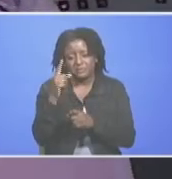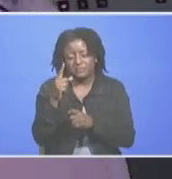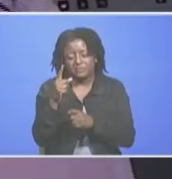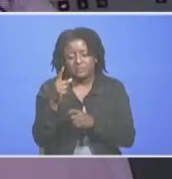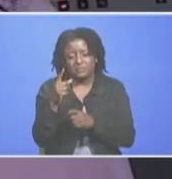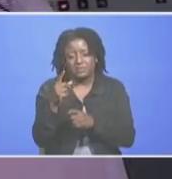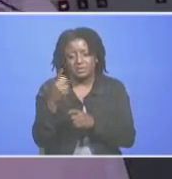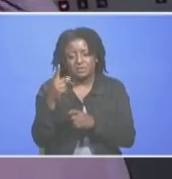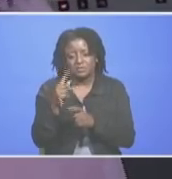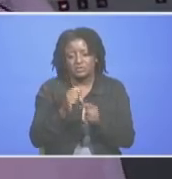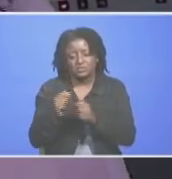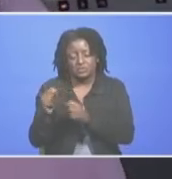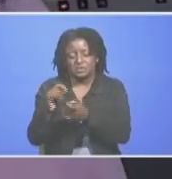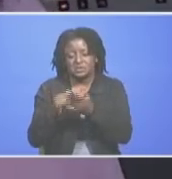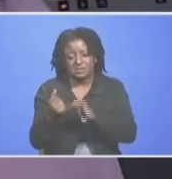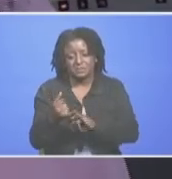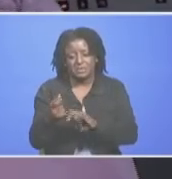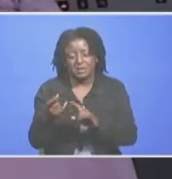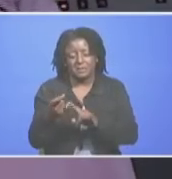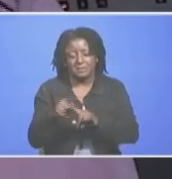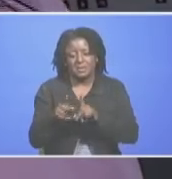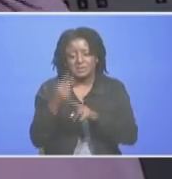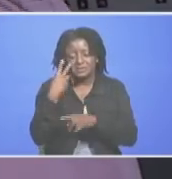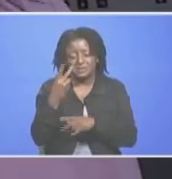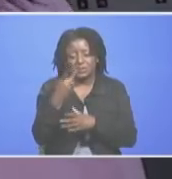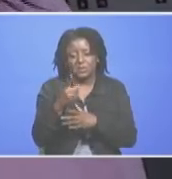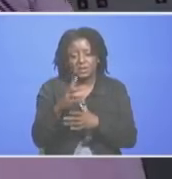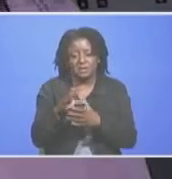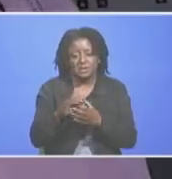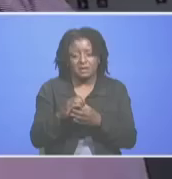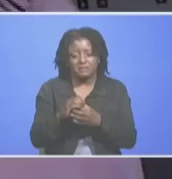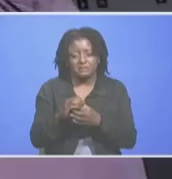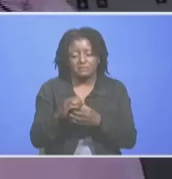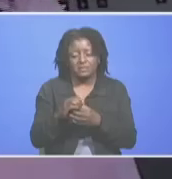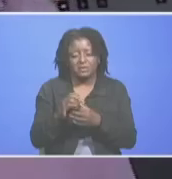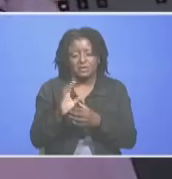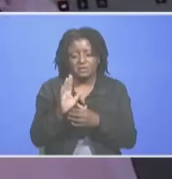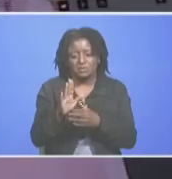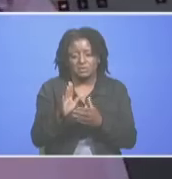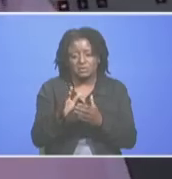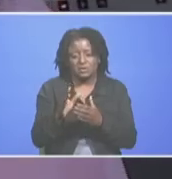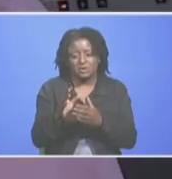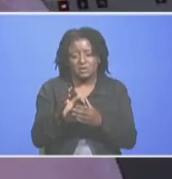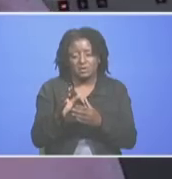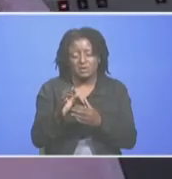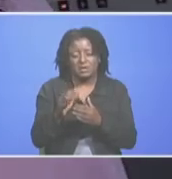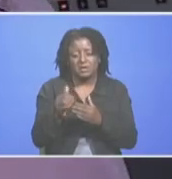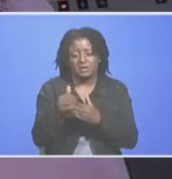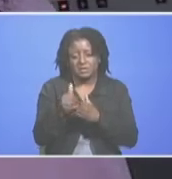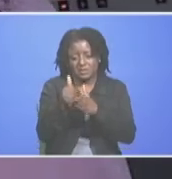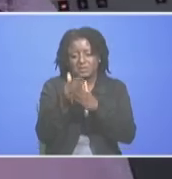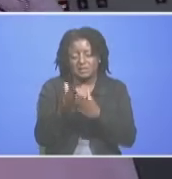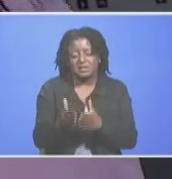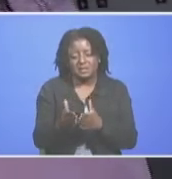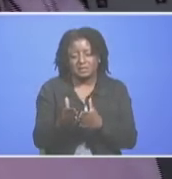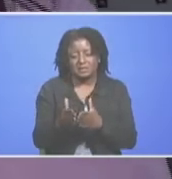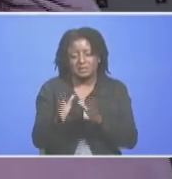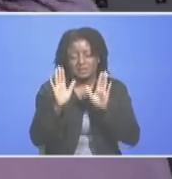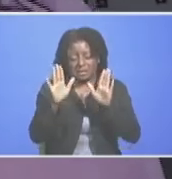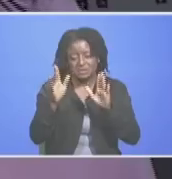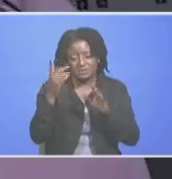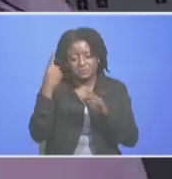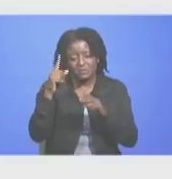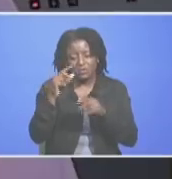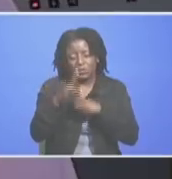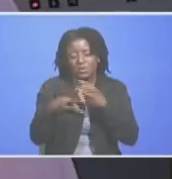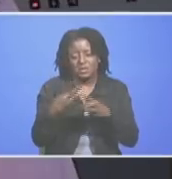like one of her figure legger, so I think it's good, very excellent to show that to the world, to see it goes